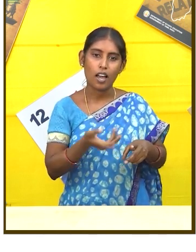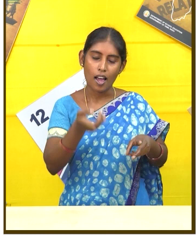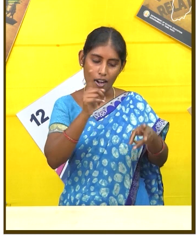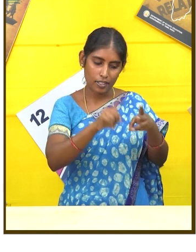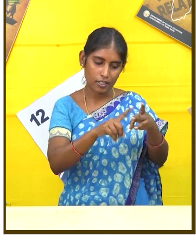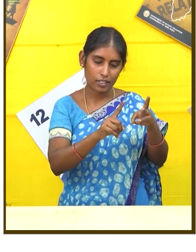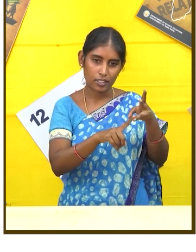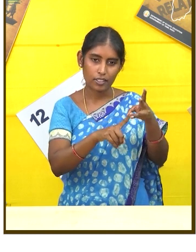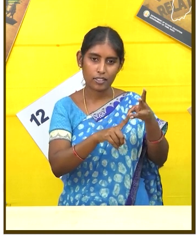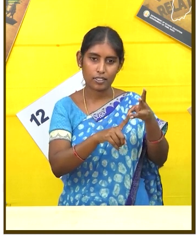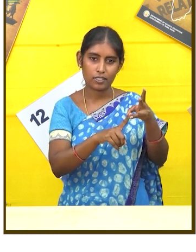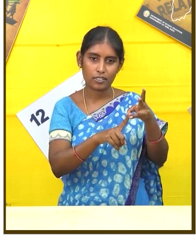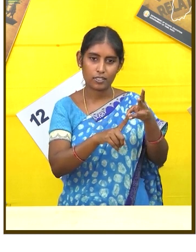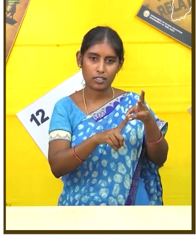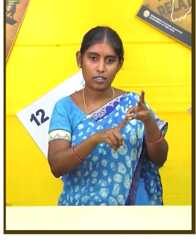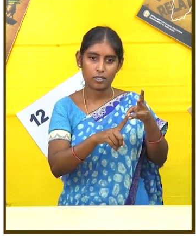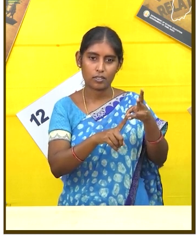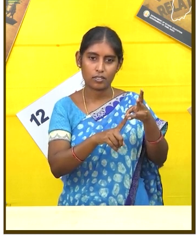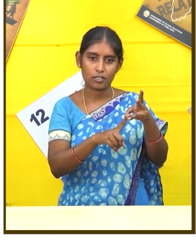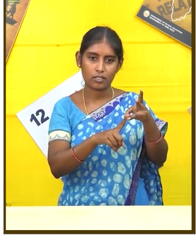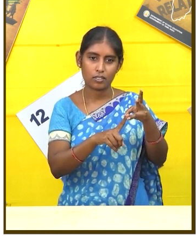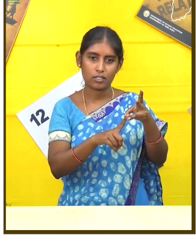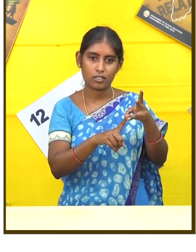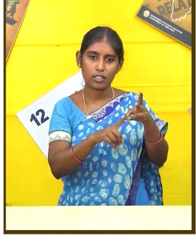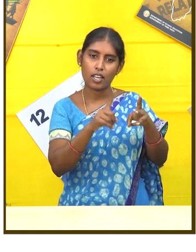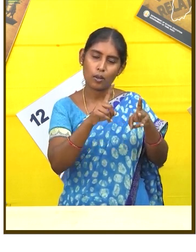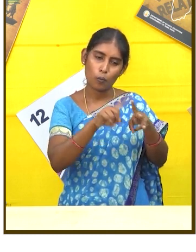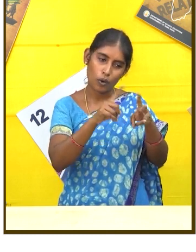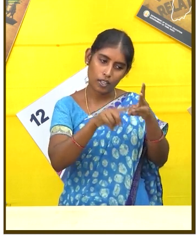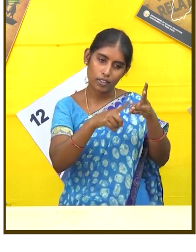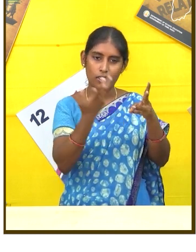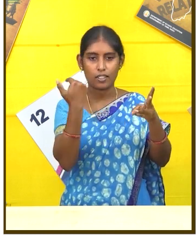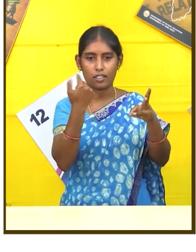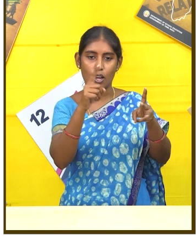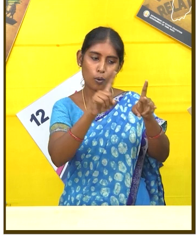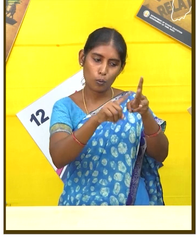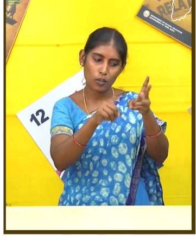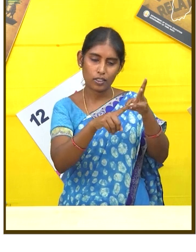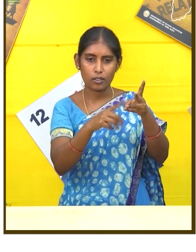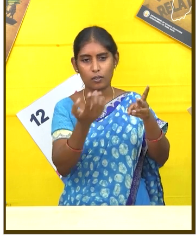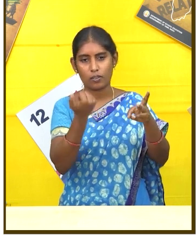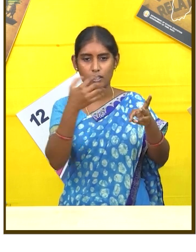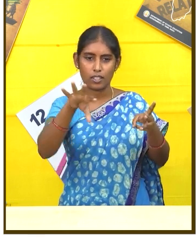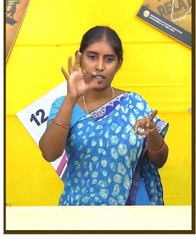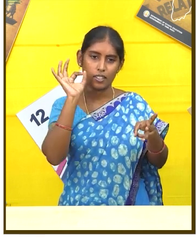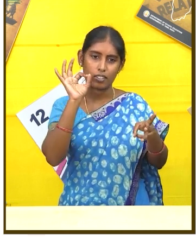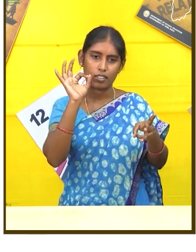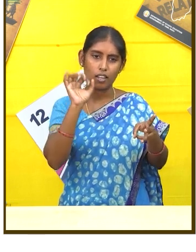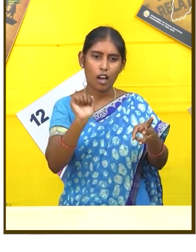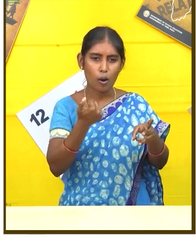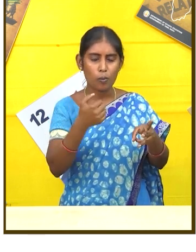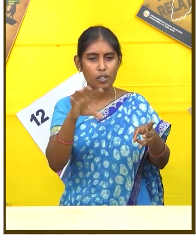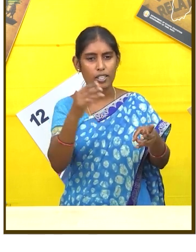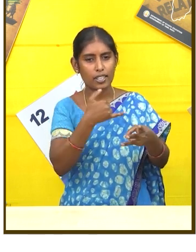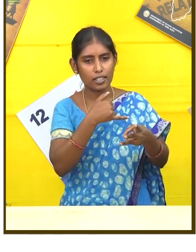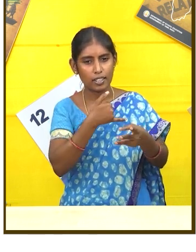So we should select another 2 equations, either 1 and 3 or 2 and 3, and try to cancel the